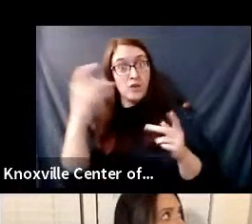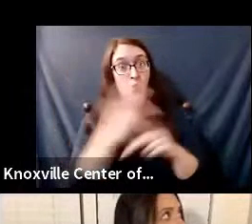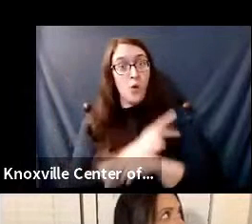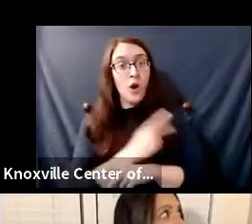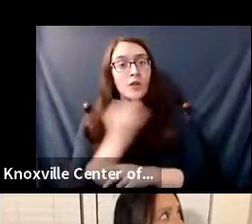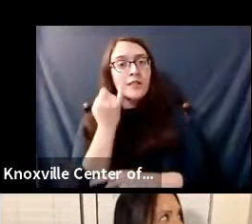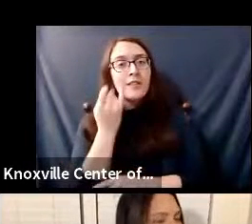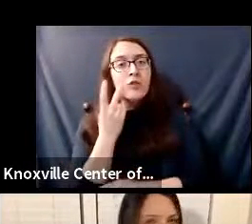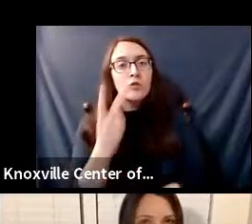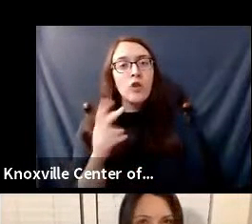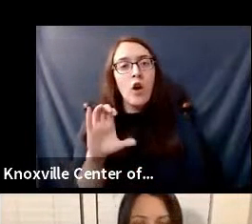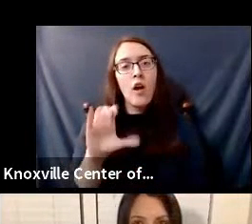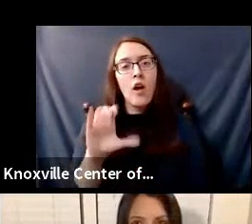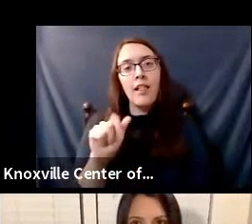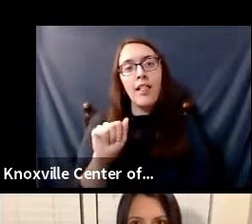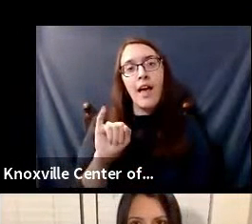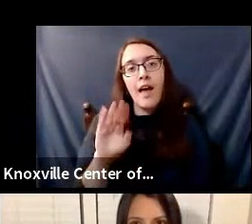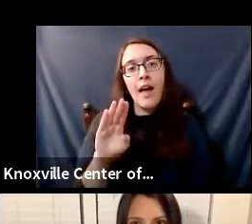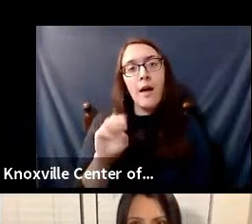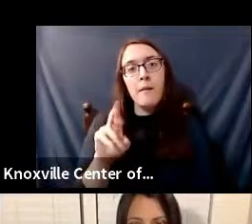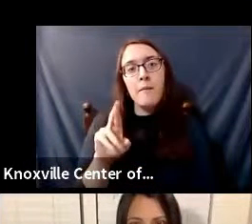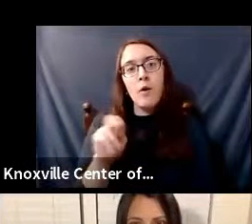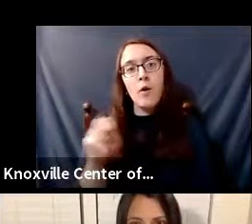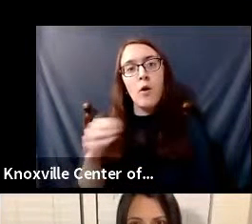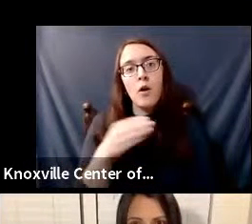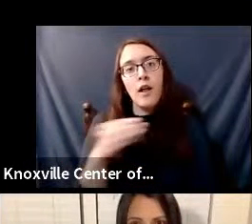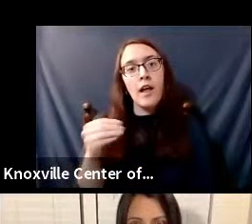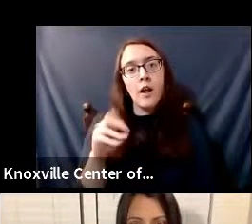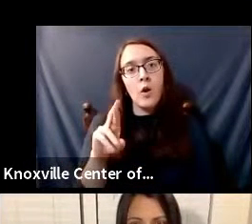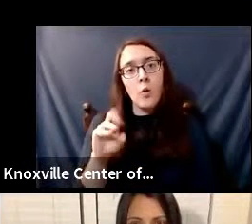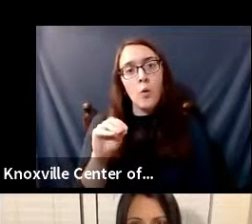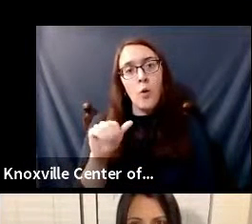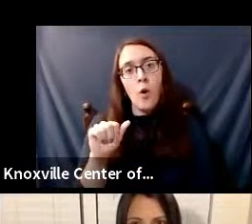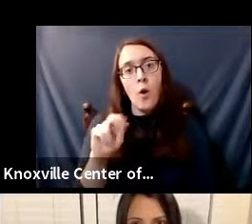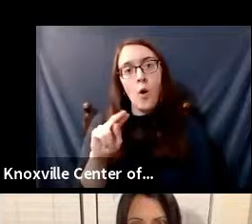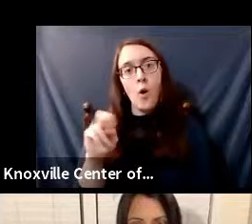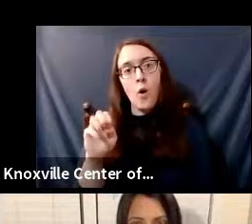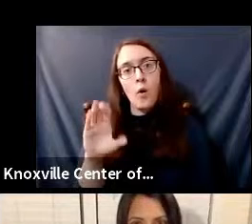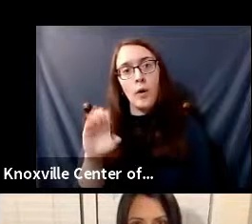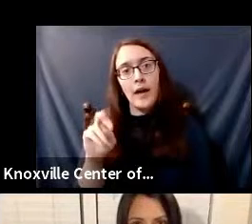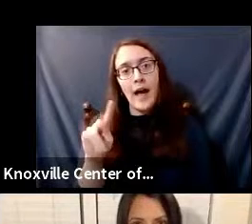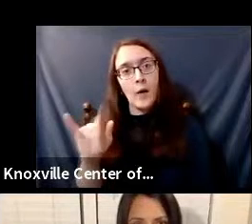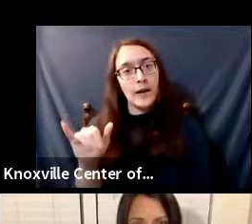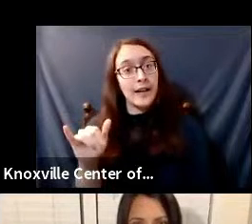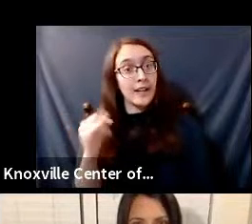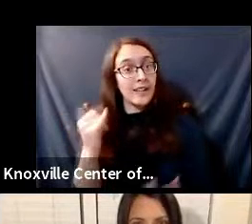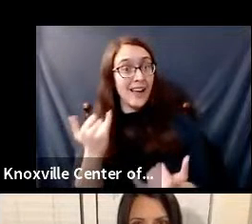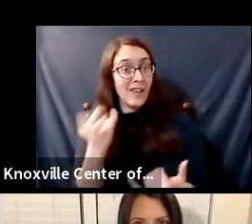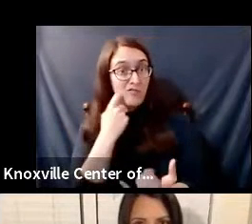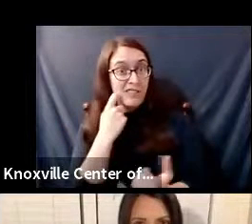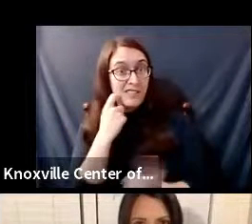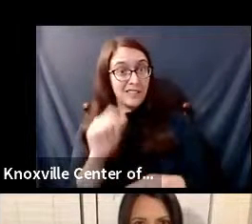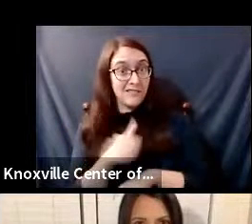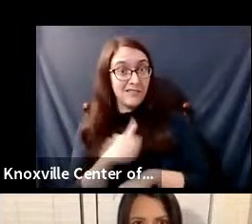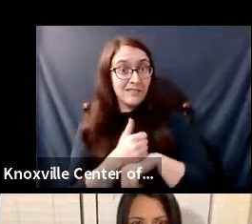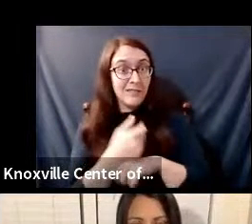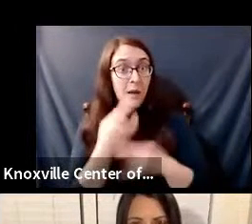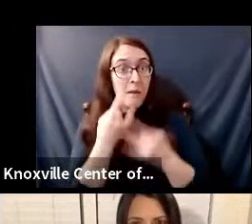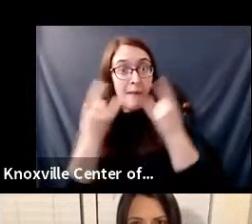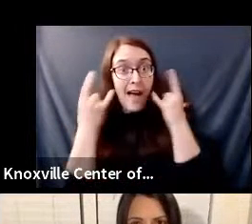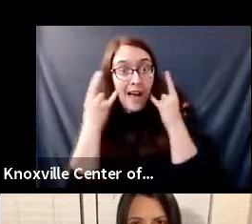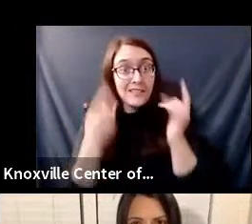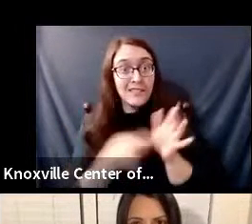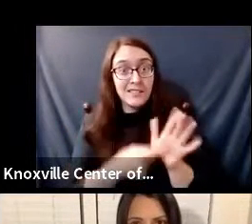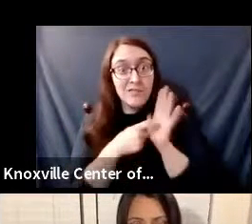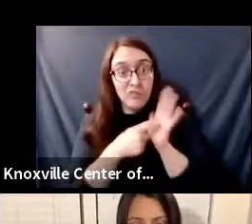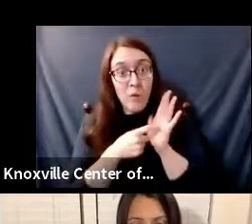Claiborne and Rowan counties put mask mandates in over the last 2 days. And so I think that hopefully the counties around us will start to